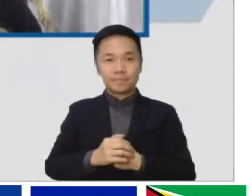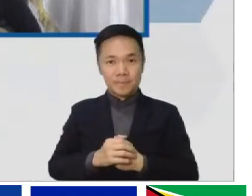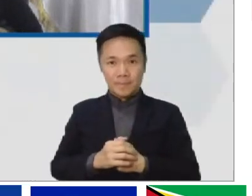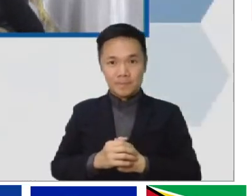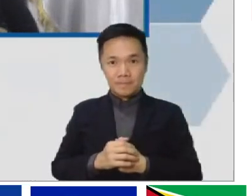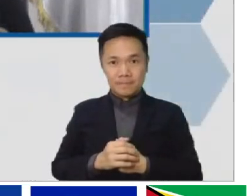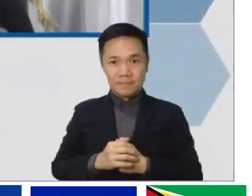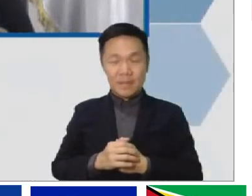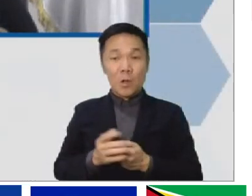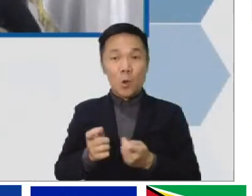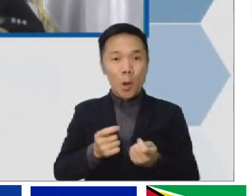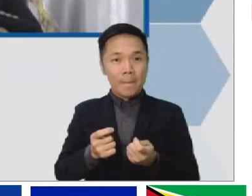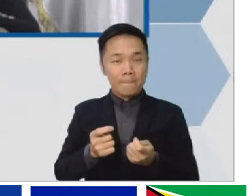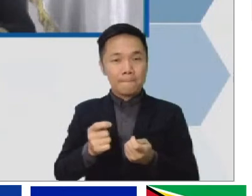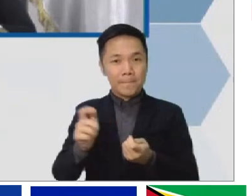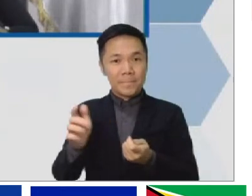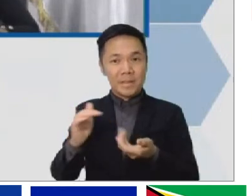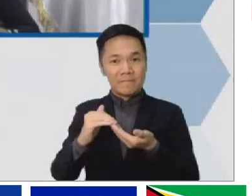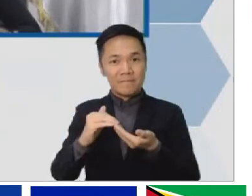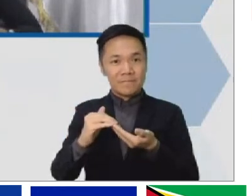for Disaster Reduction.